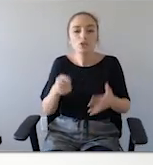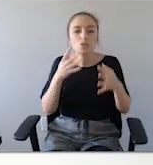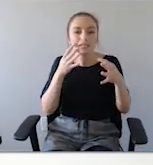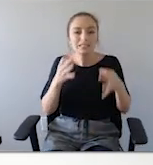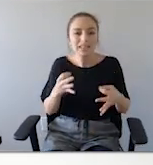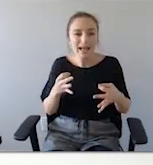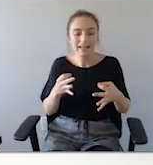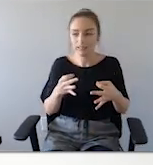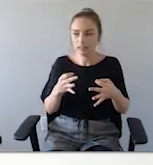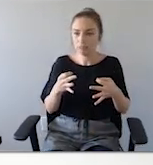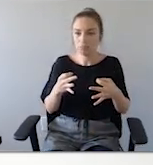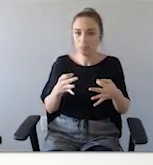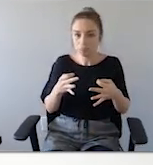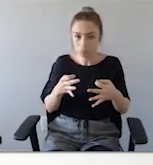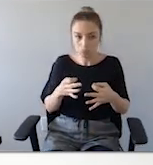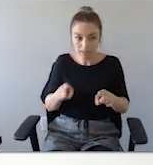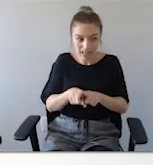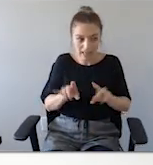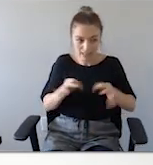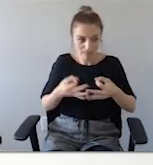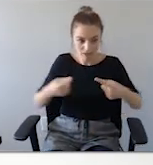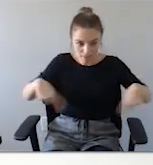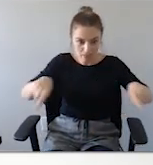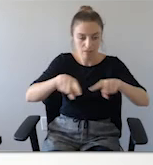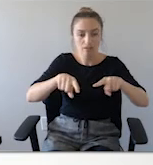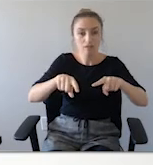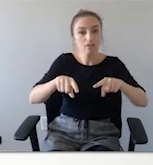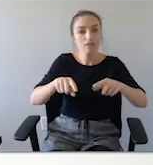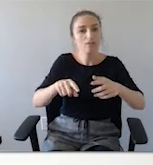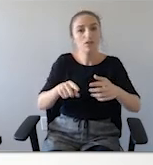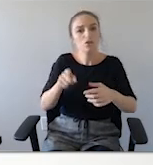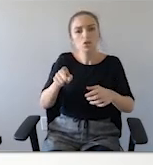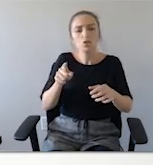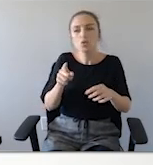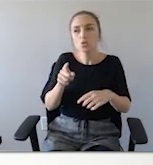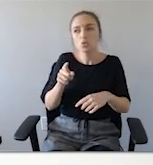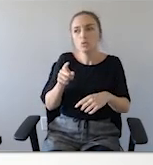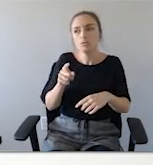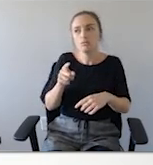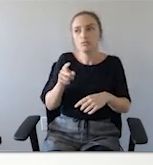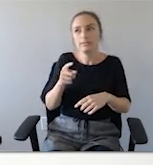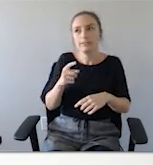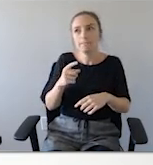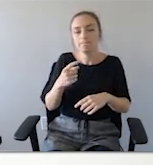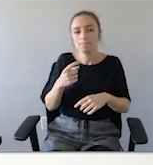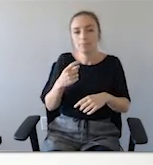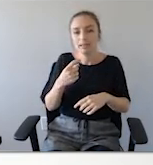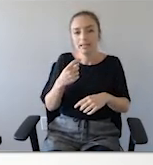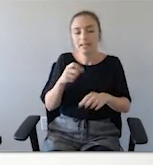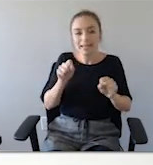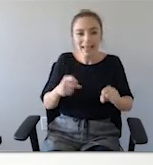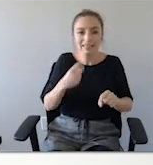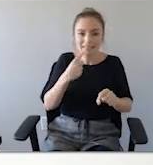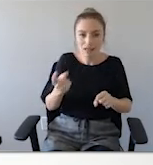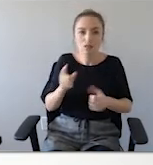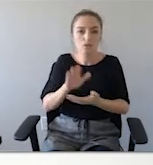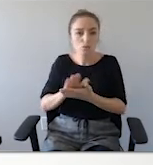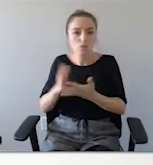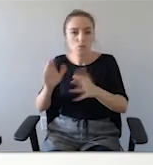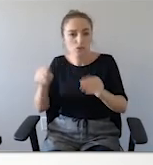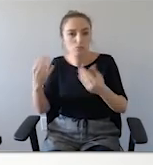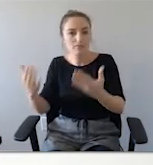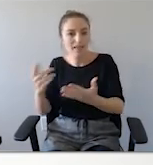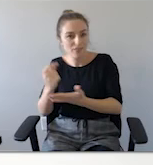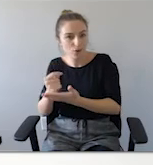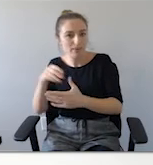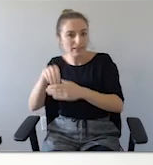relevancy on a school to give or don't give a therapy. That being said, though, if you are giving them so much